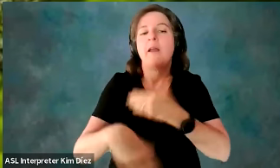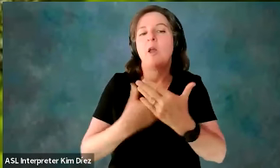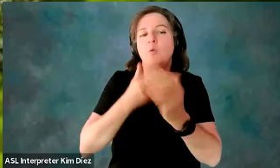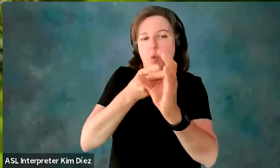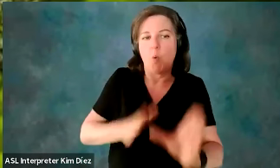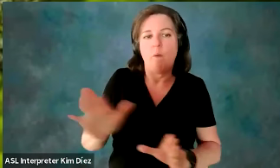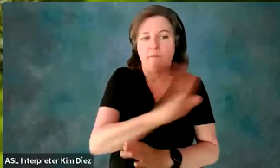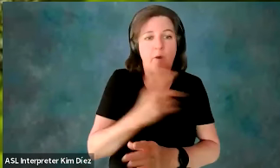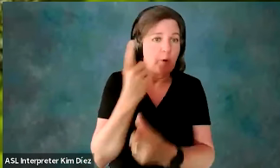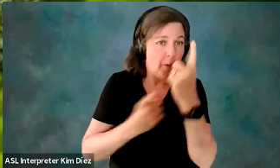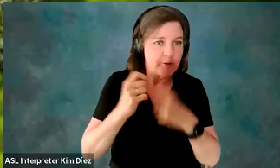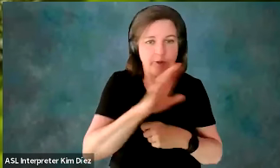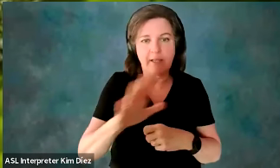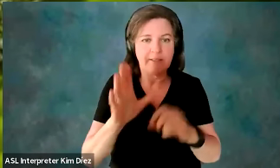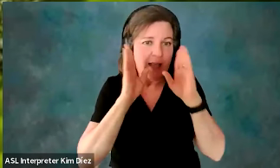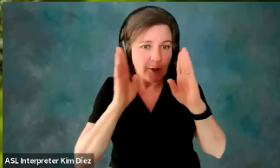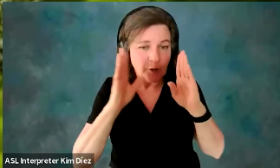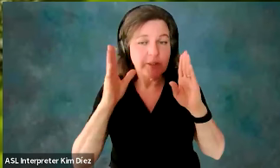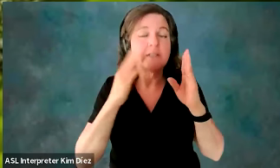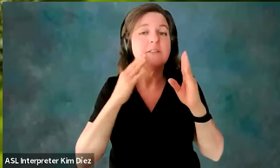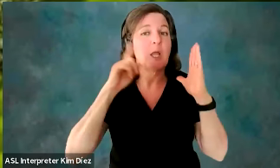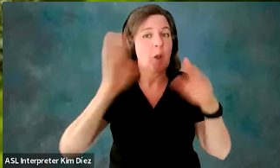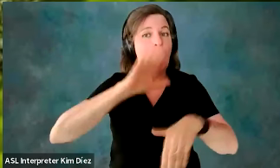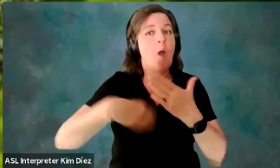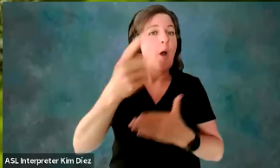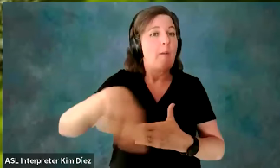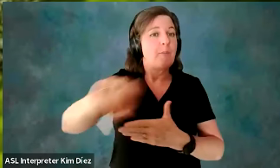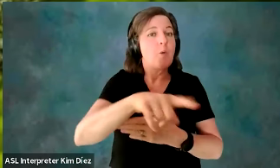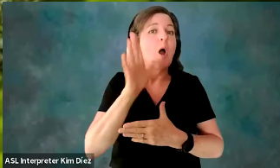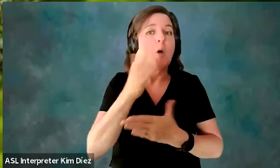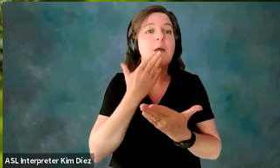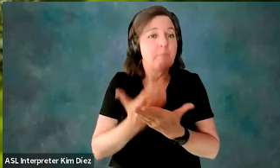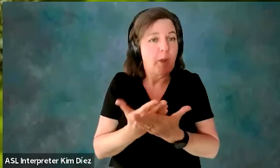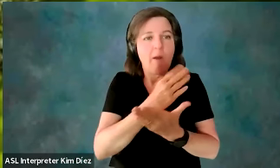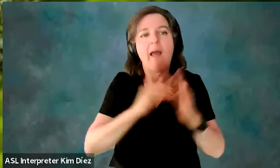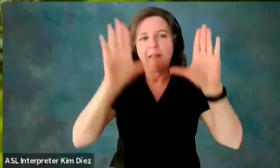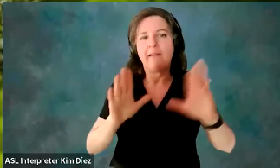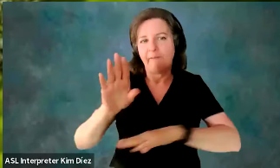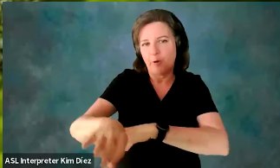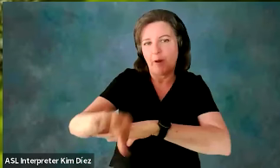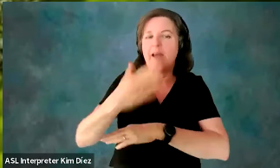and attention. We hope you're fine and have an excellent afternoon.